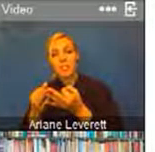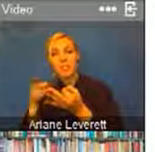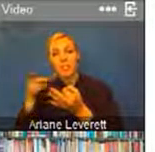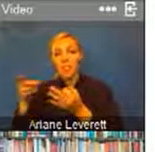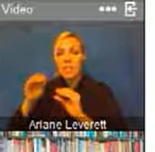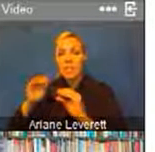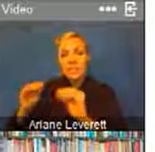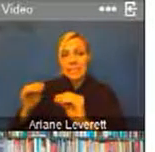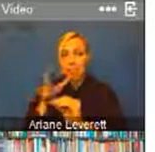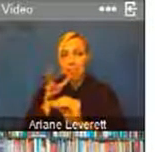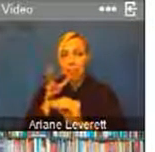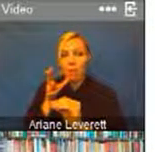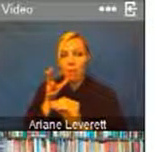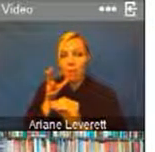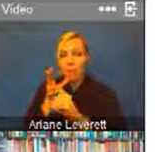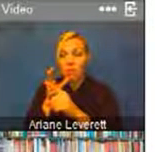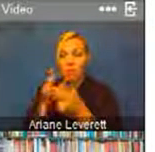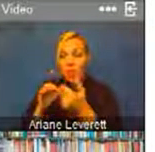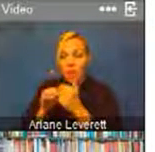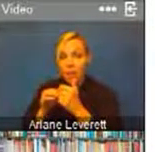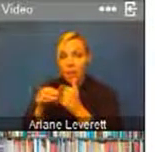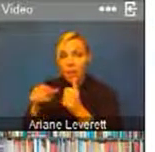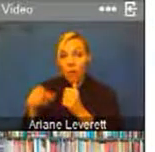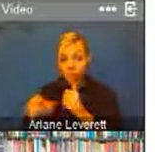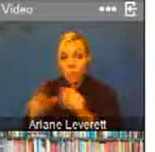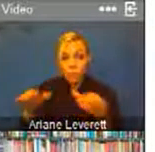yourself first.